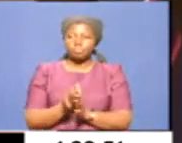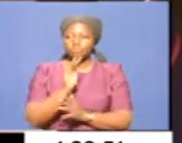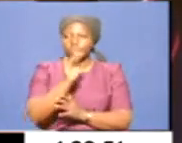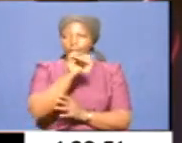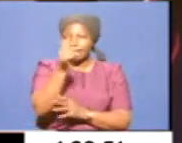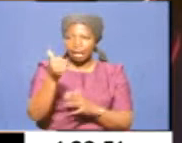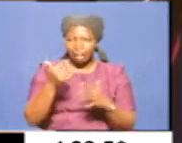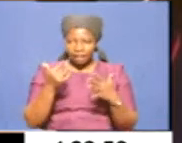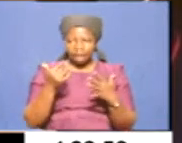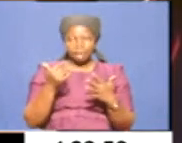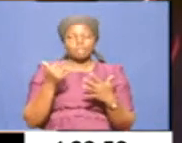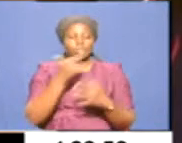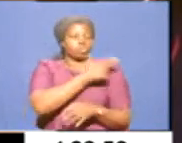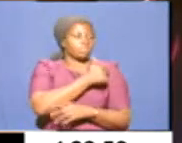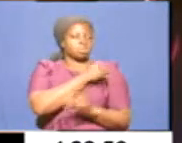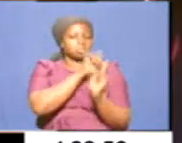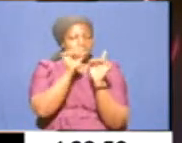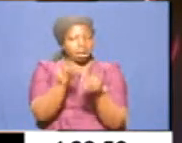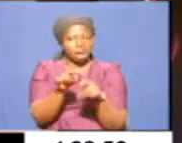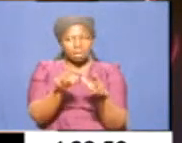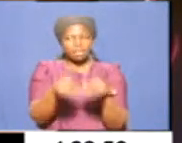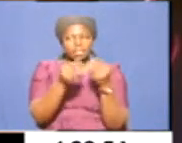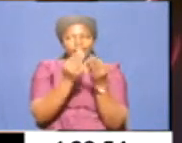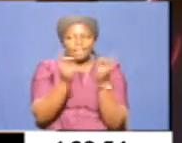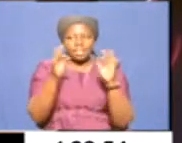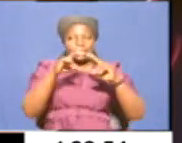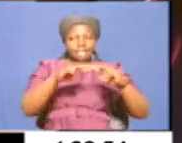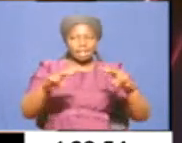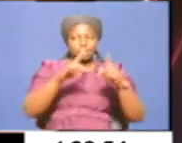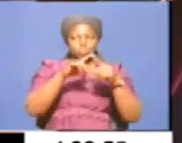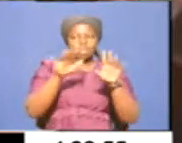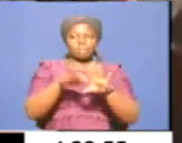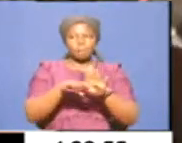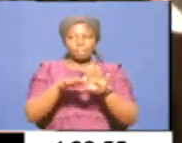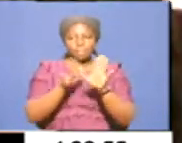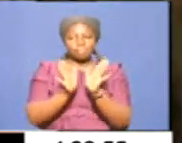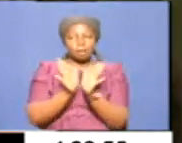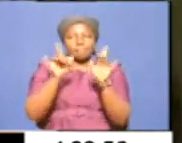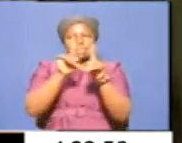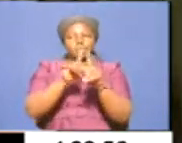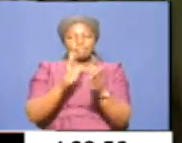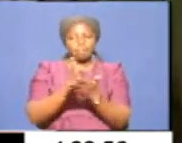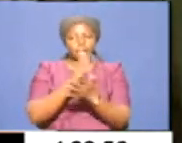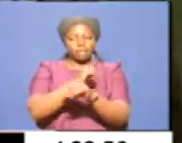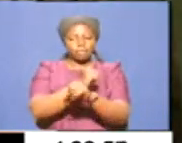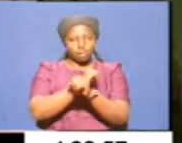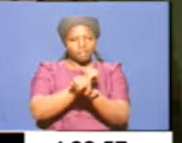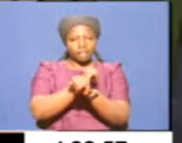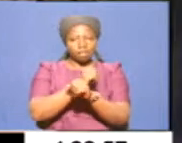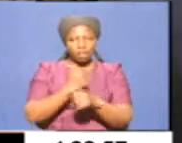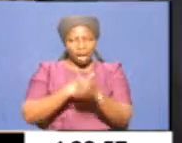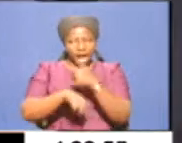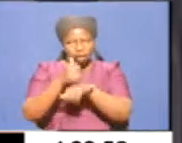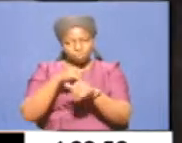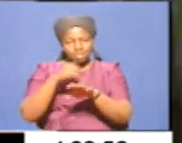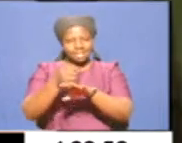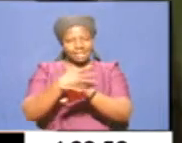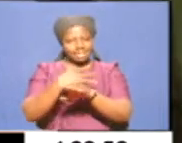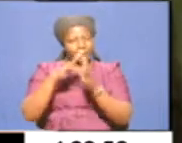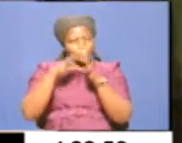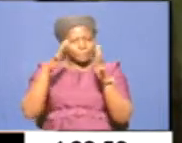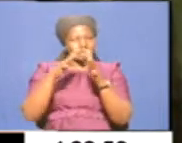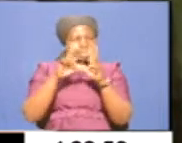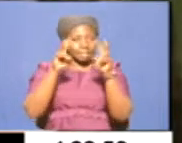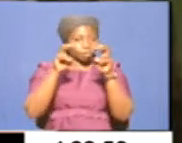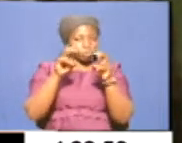free screening to members of the public as part of preventive measures. Because cancer is a big growing issue, and the earlier you can pick it